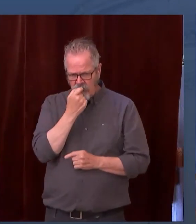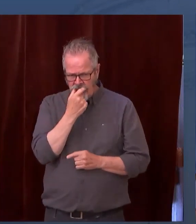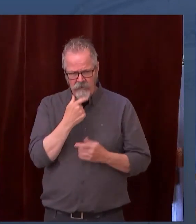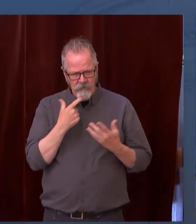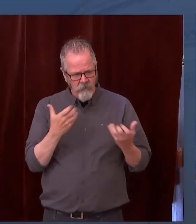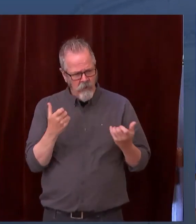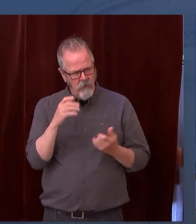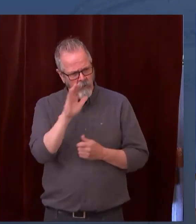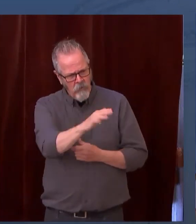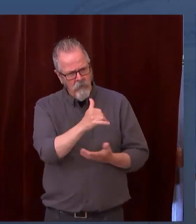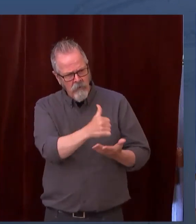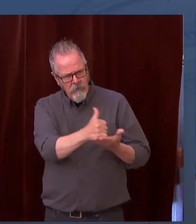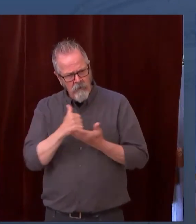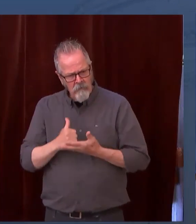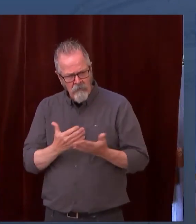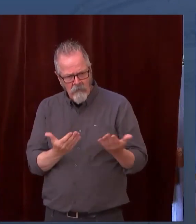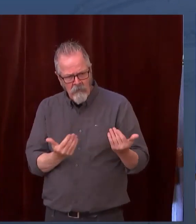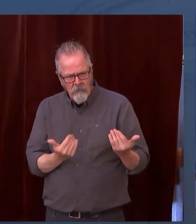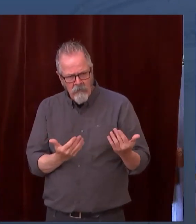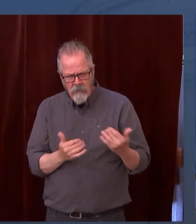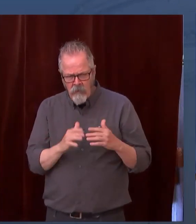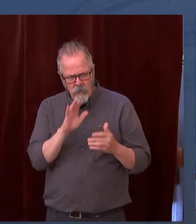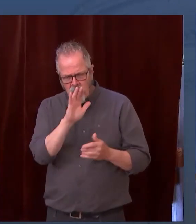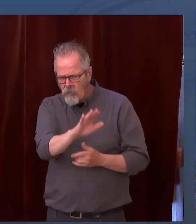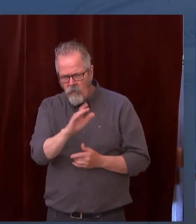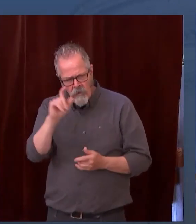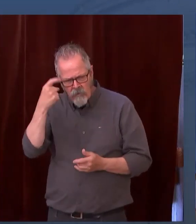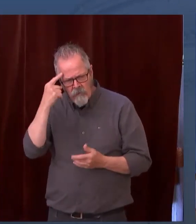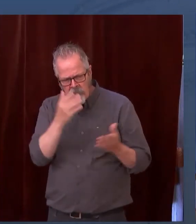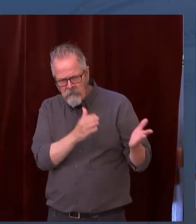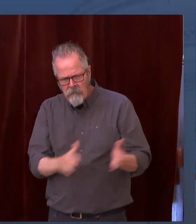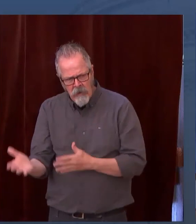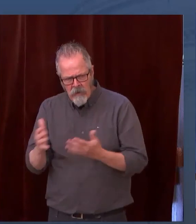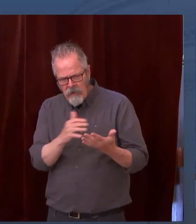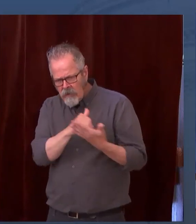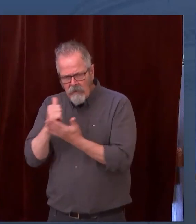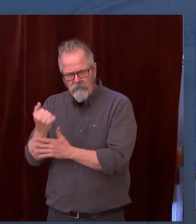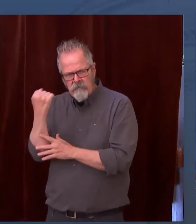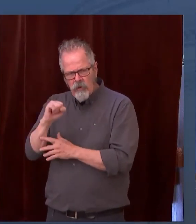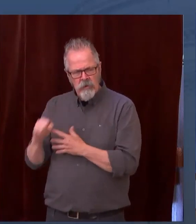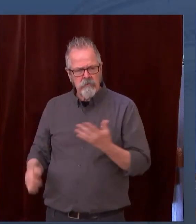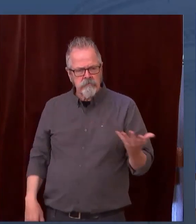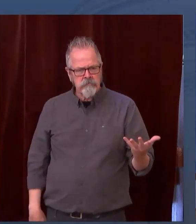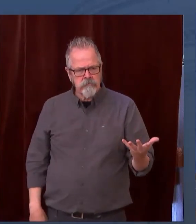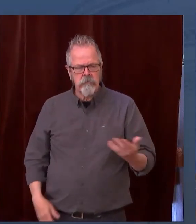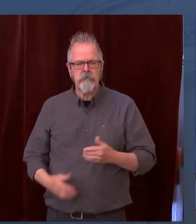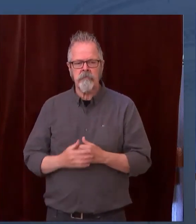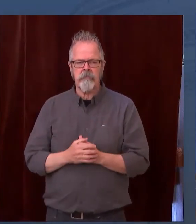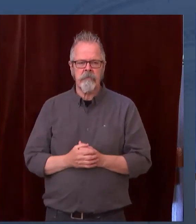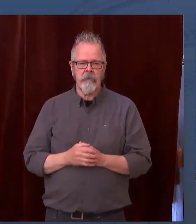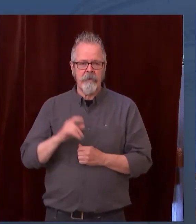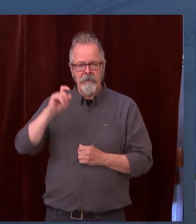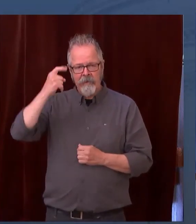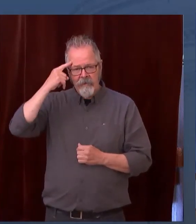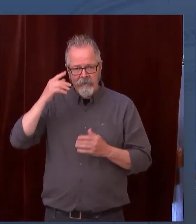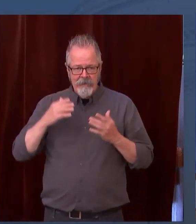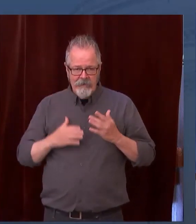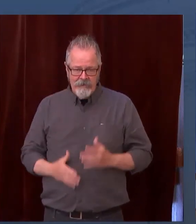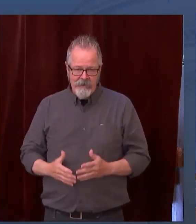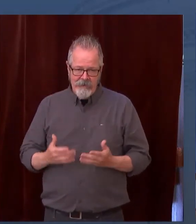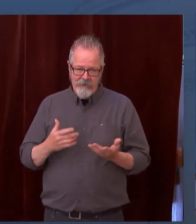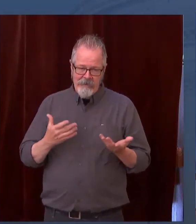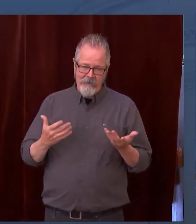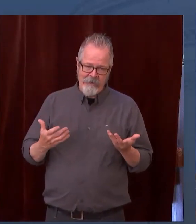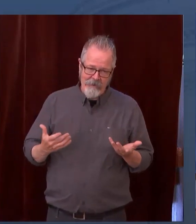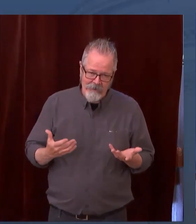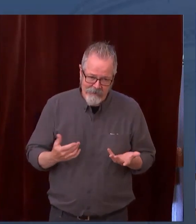Well, plan is to do what we're doing, which is to urge Washingtonians to protect themselves and protect